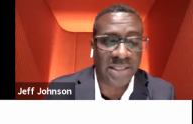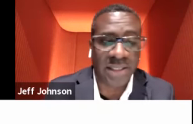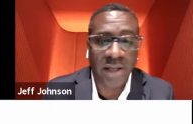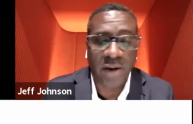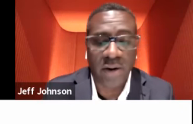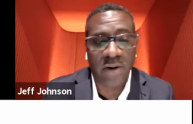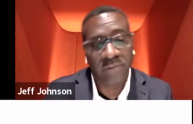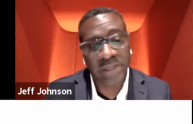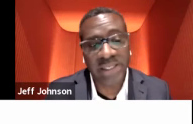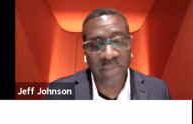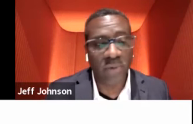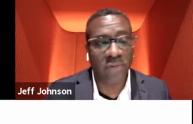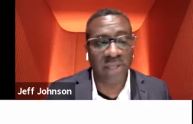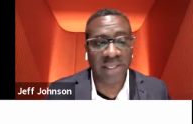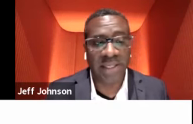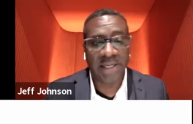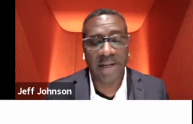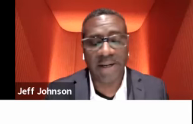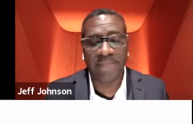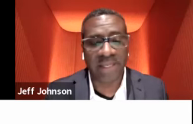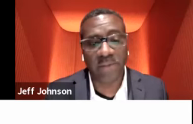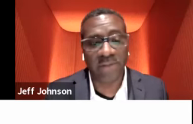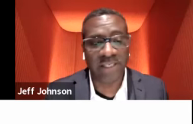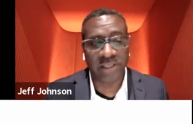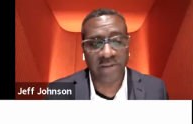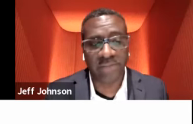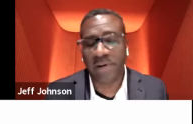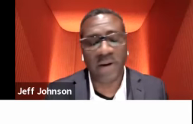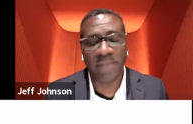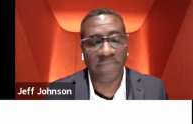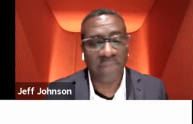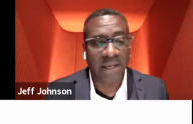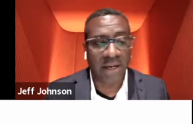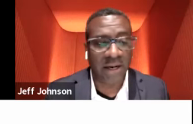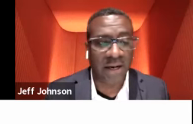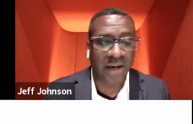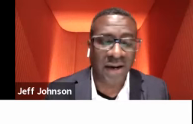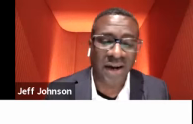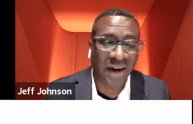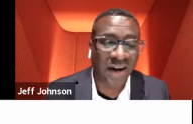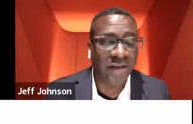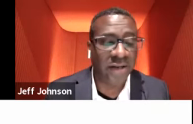with NASA on really moving innovation from